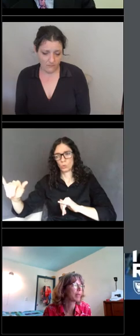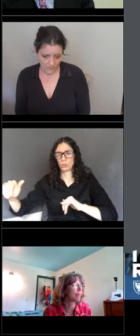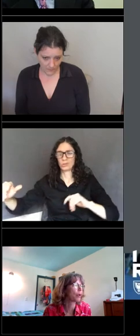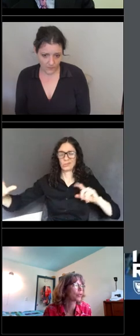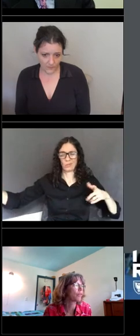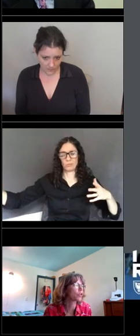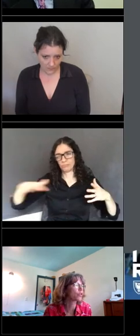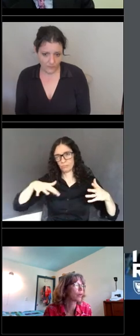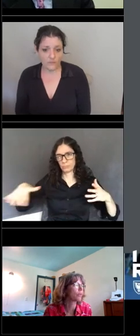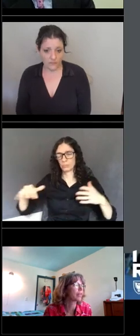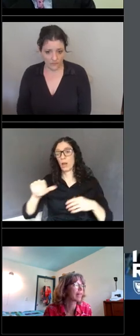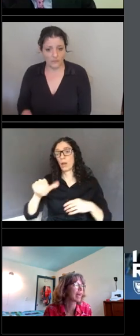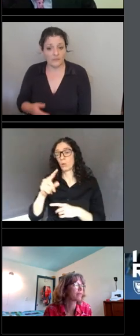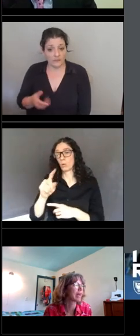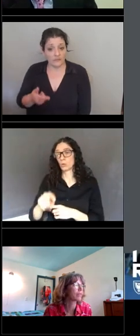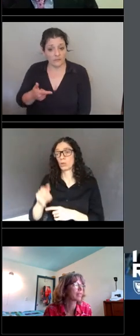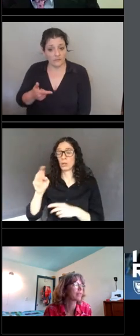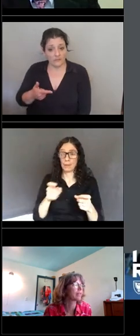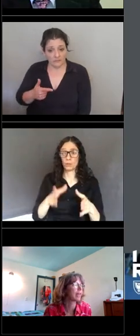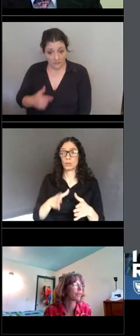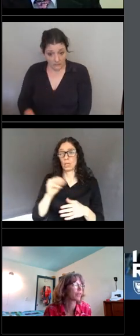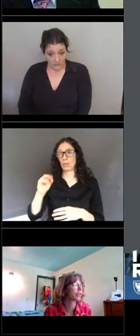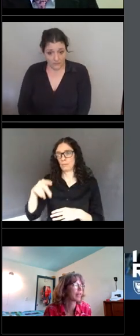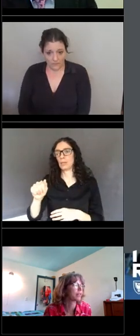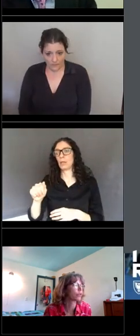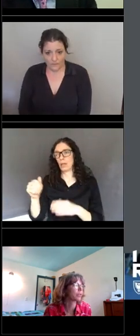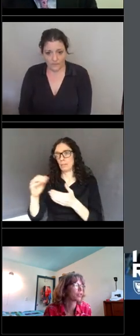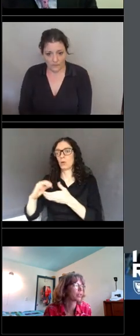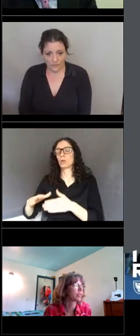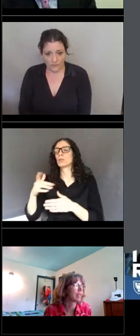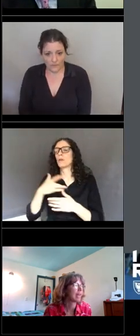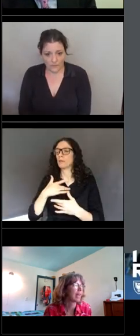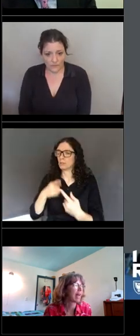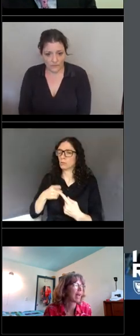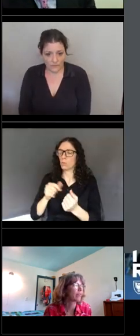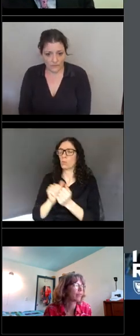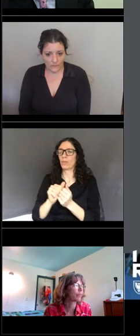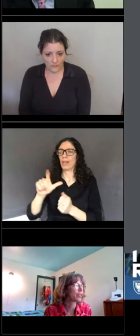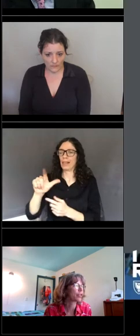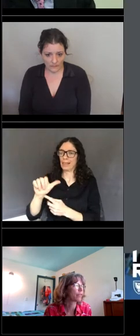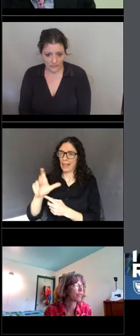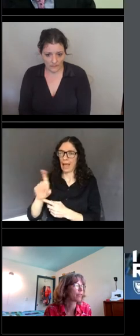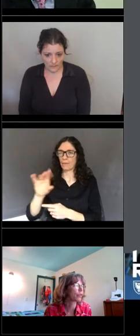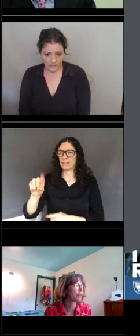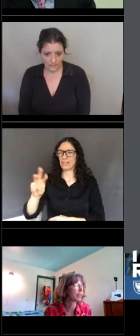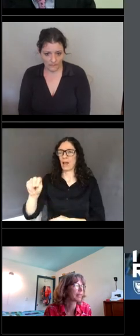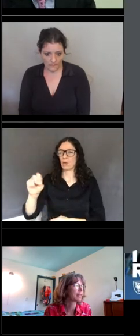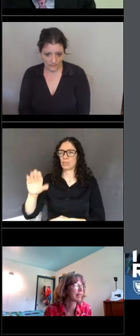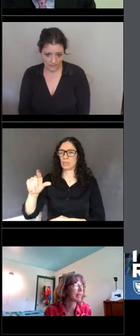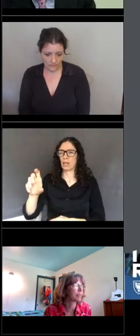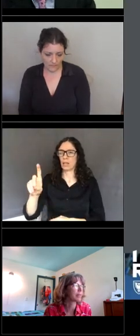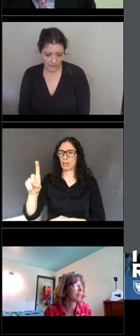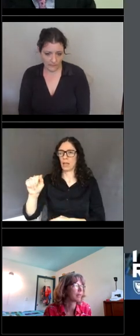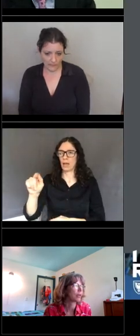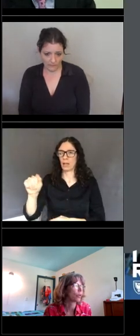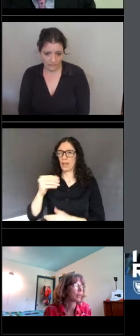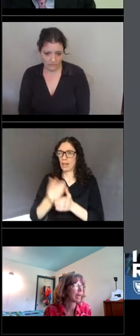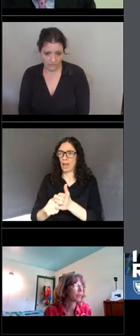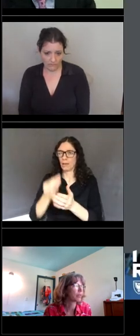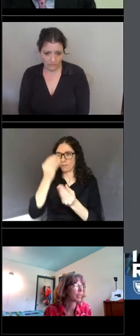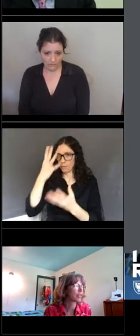Managers and MPA partners often struggle with the lack of downscale data for their sites or regions and lack of information for vulnerability